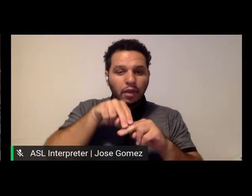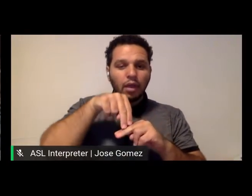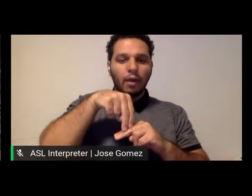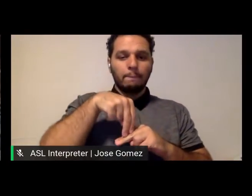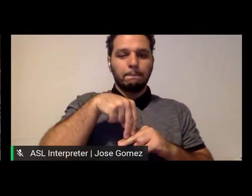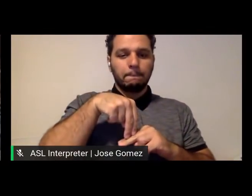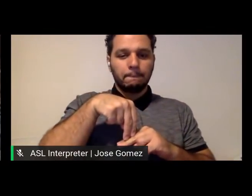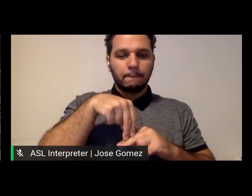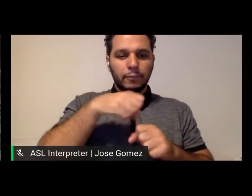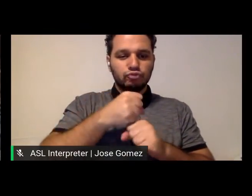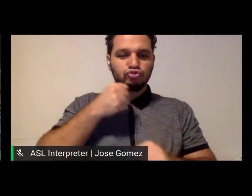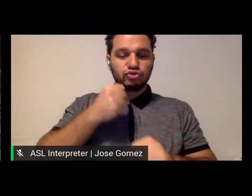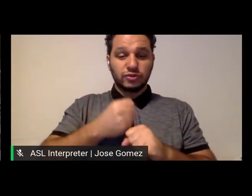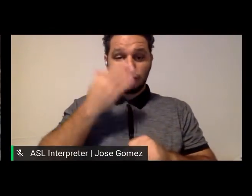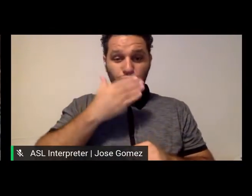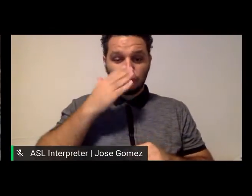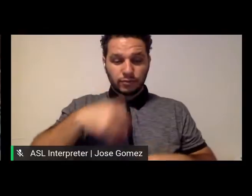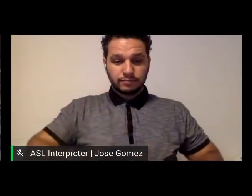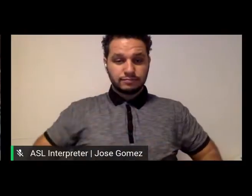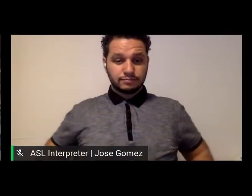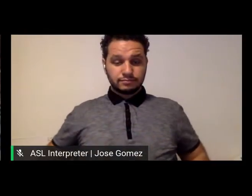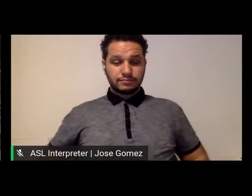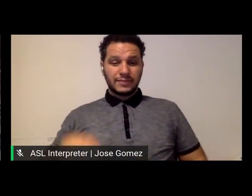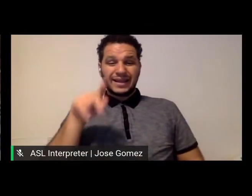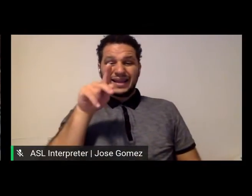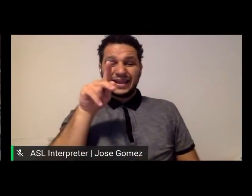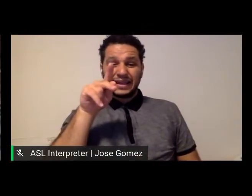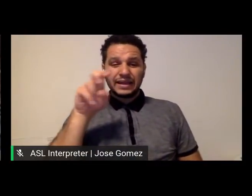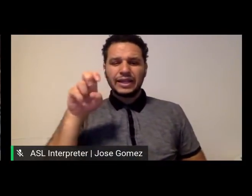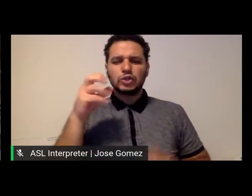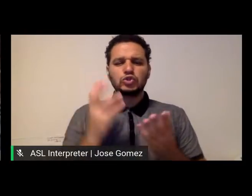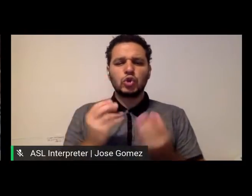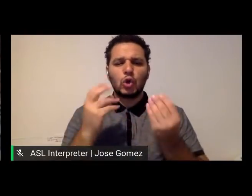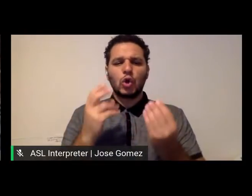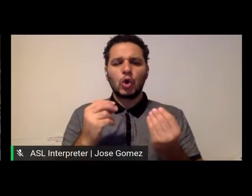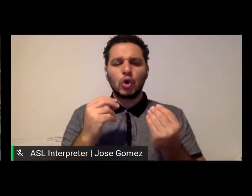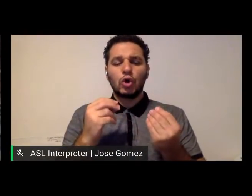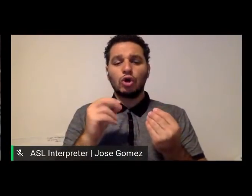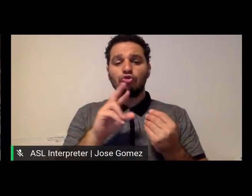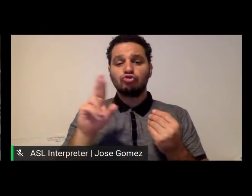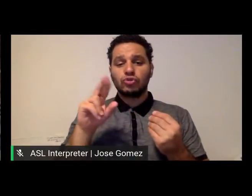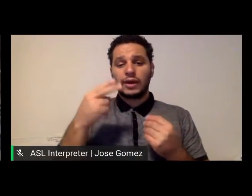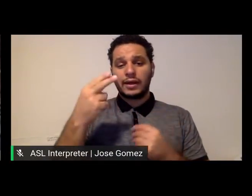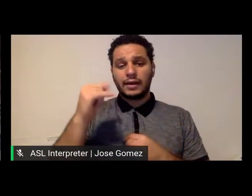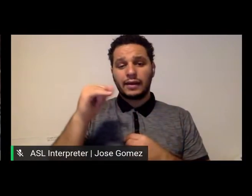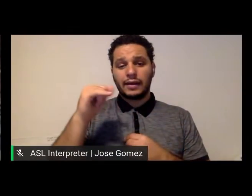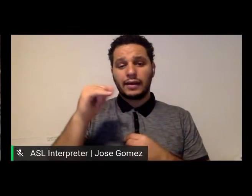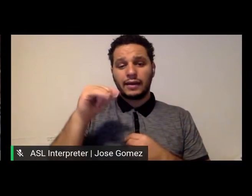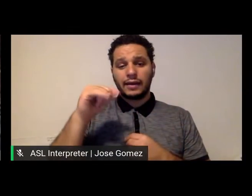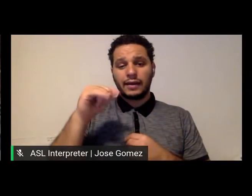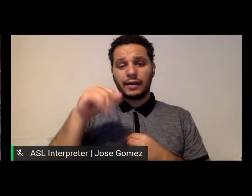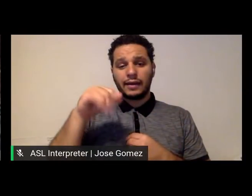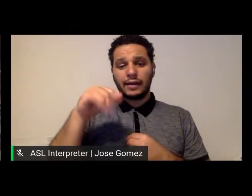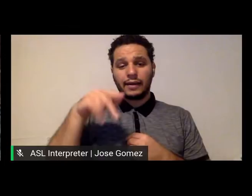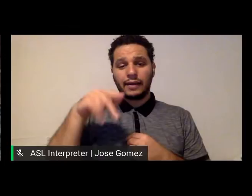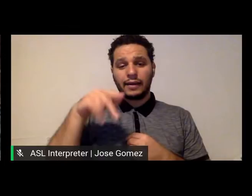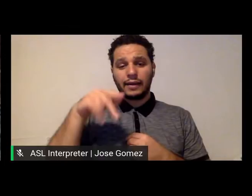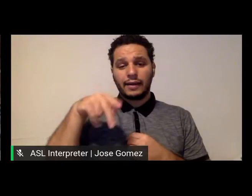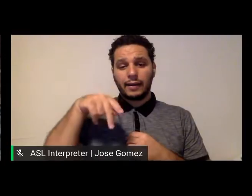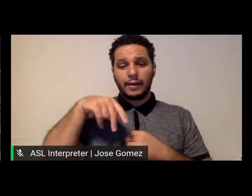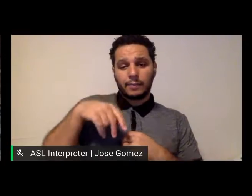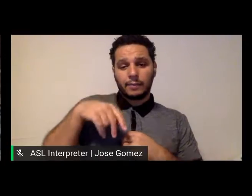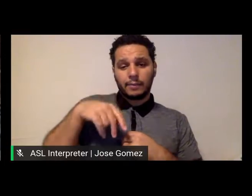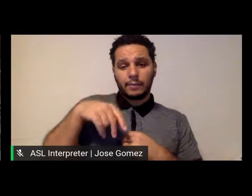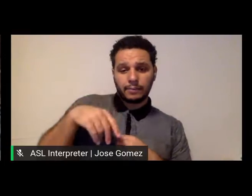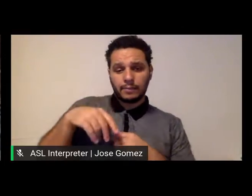we'll go to the front. Keep your knees soft. We'll sit in that right hip. And then we'll sit in the left hip. And you should feel